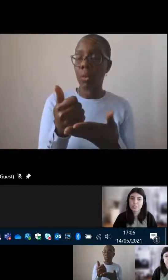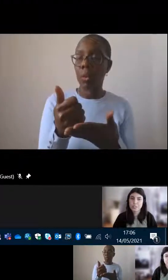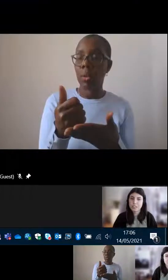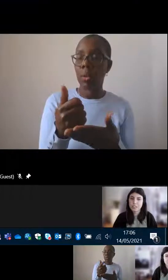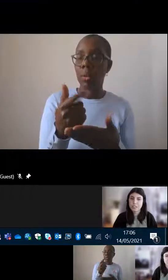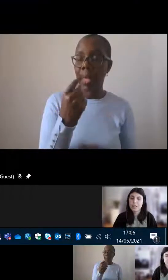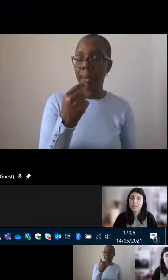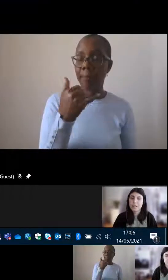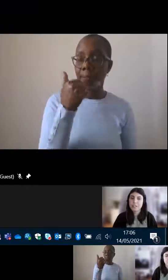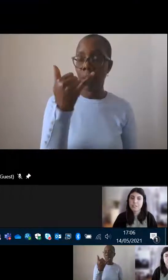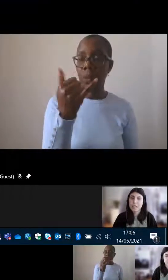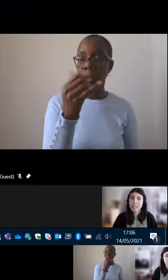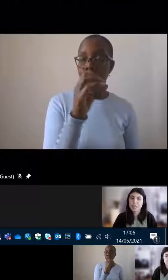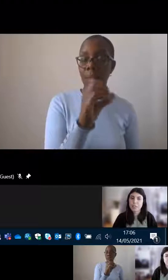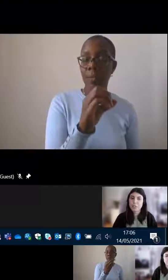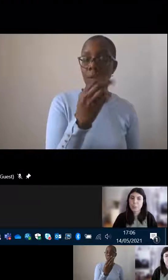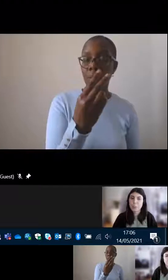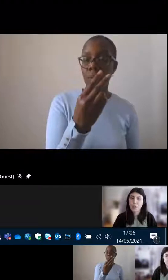0207